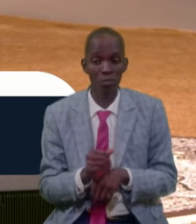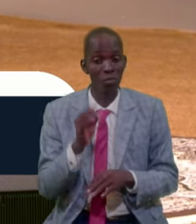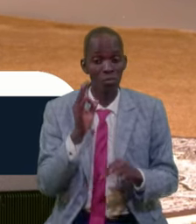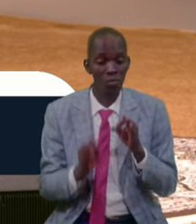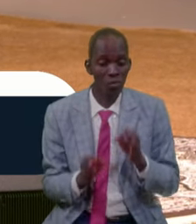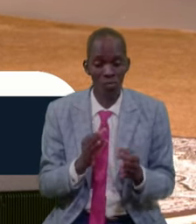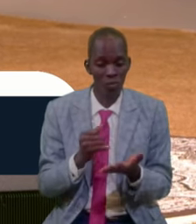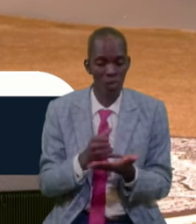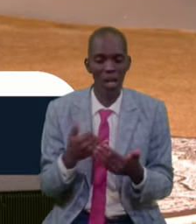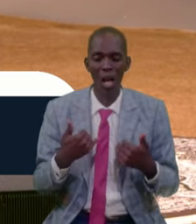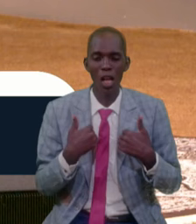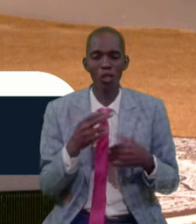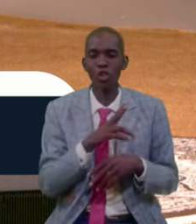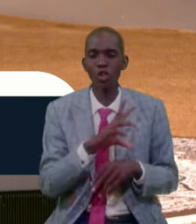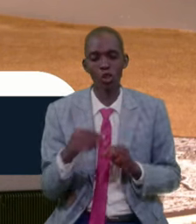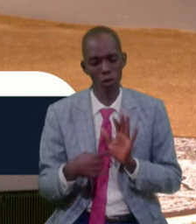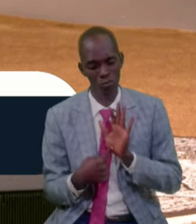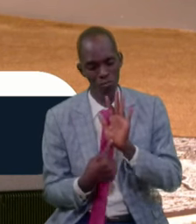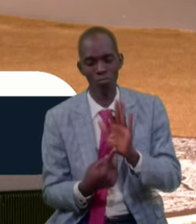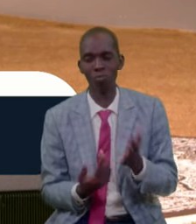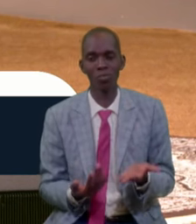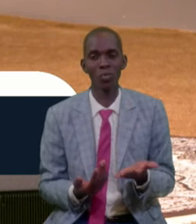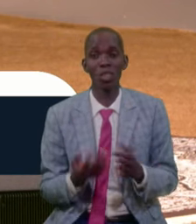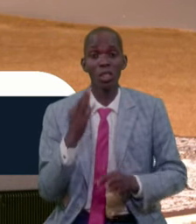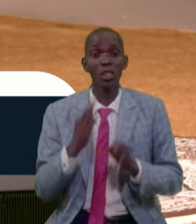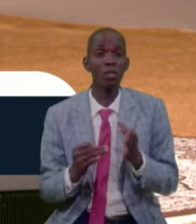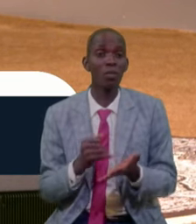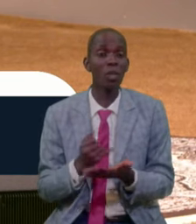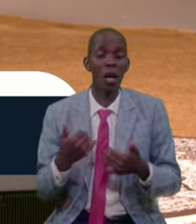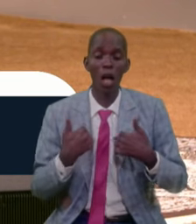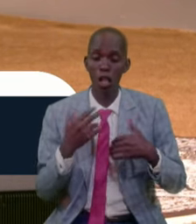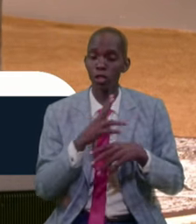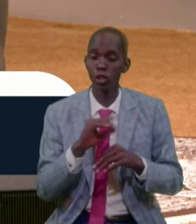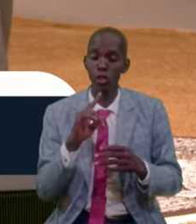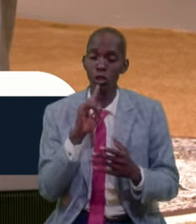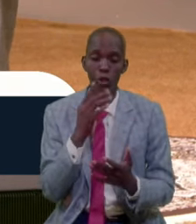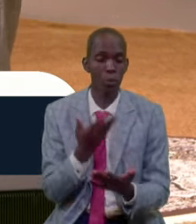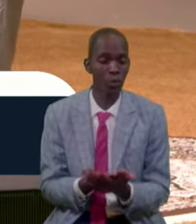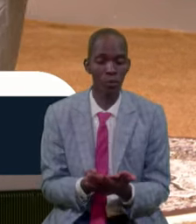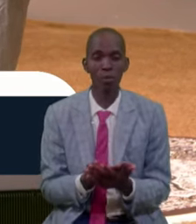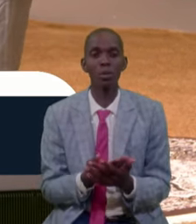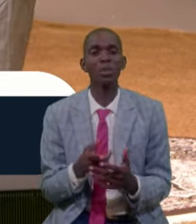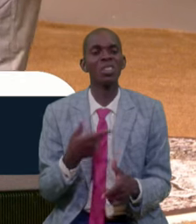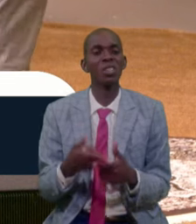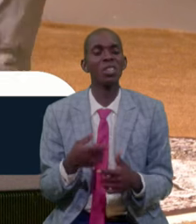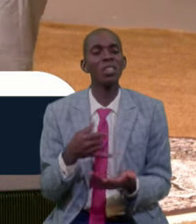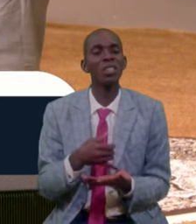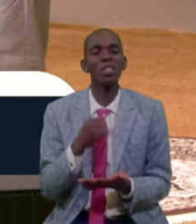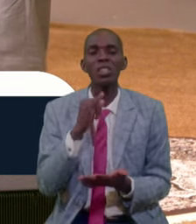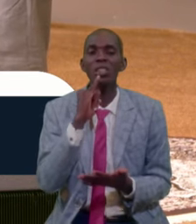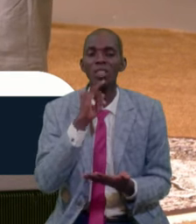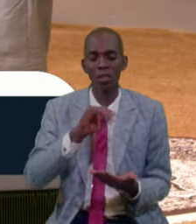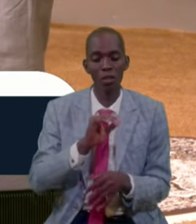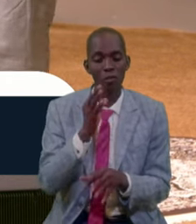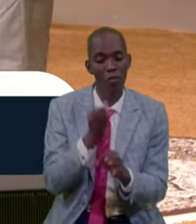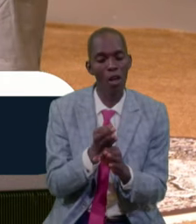no expression, if it has no fruit, is dead being